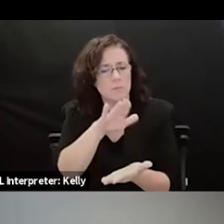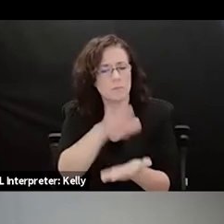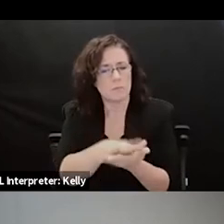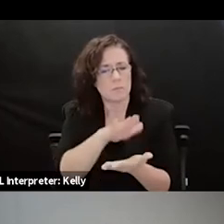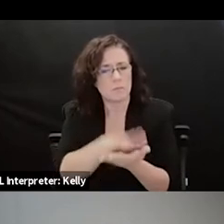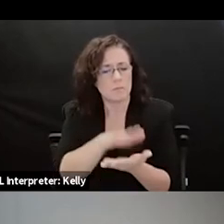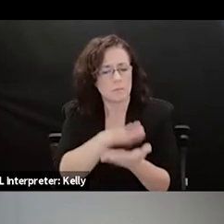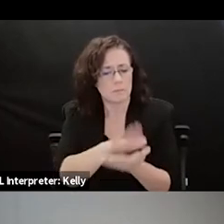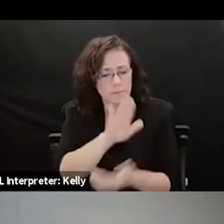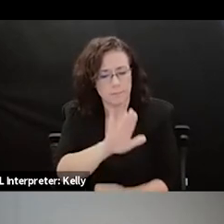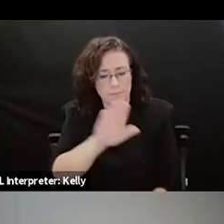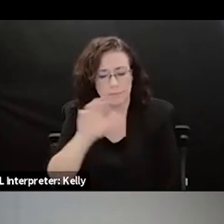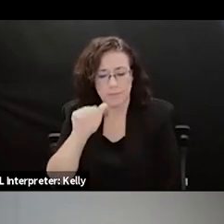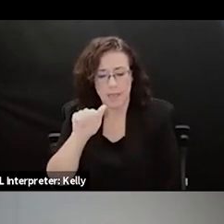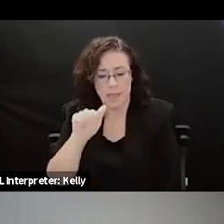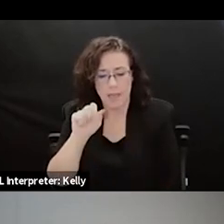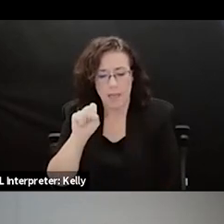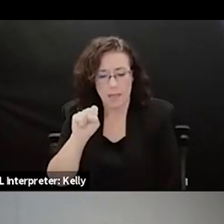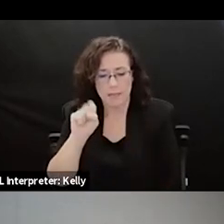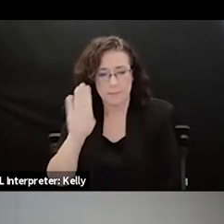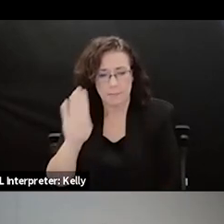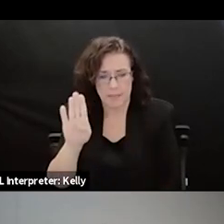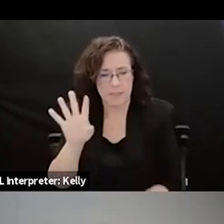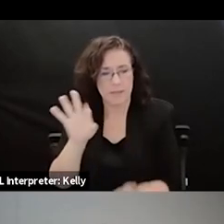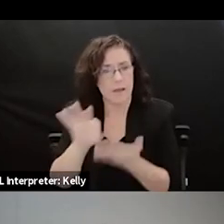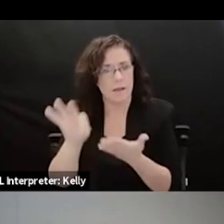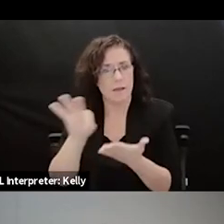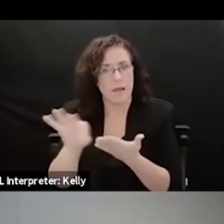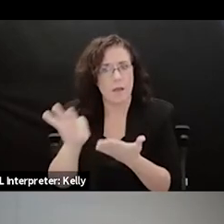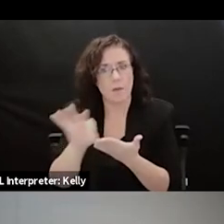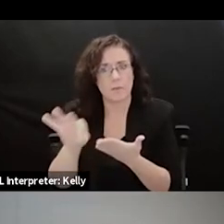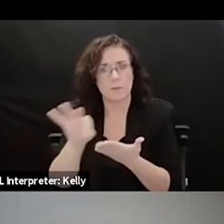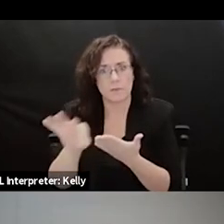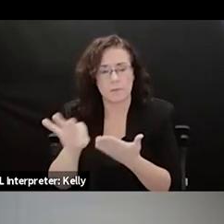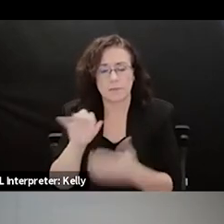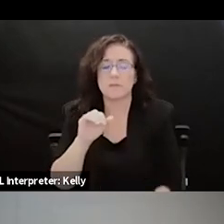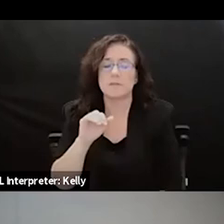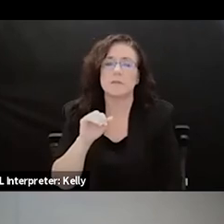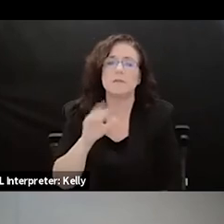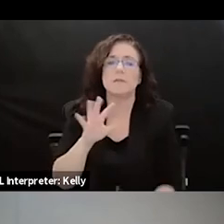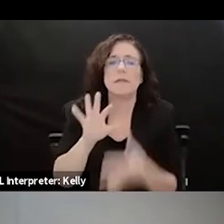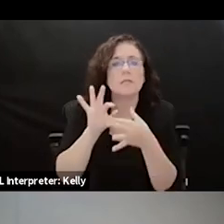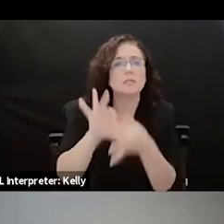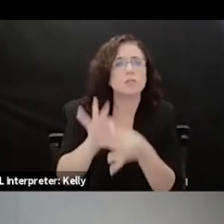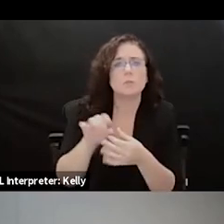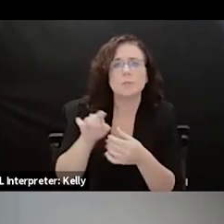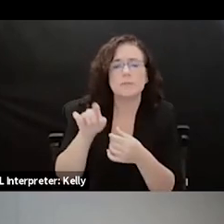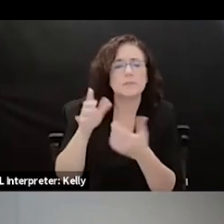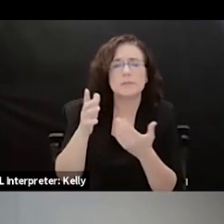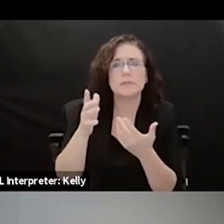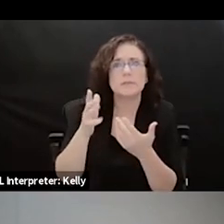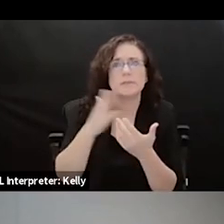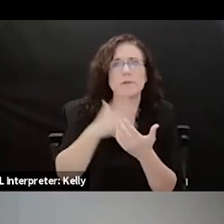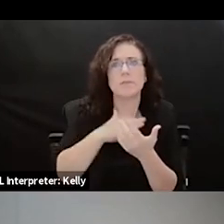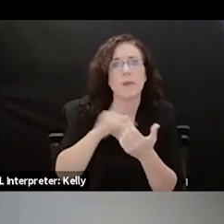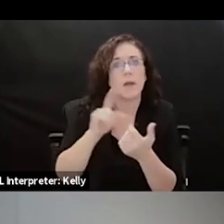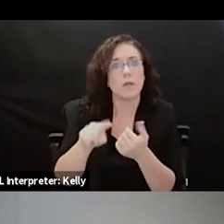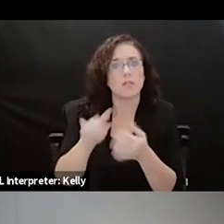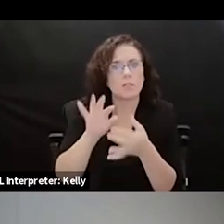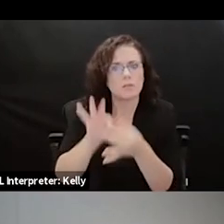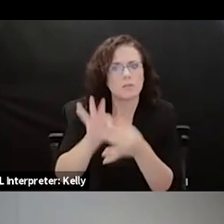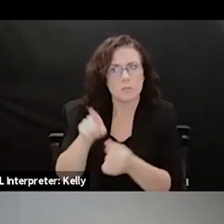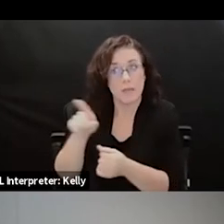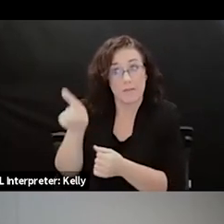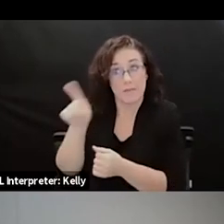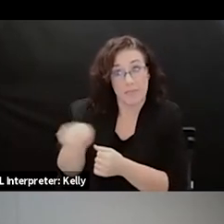asb accounts in terms of having them you know keep track of their finances